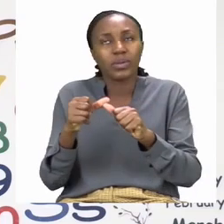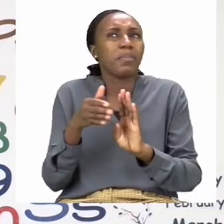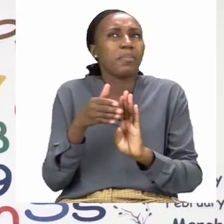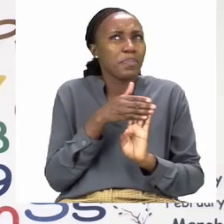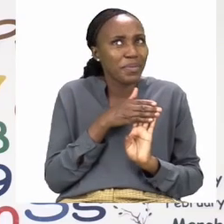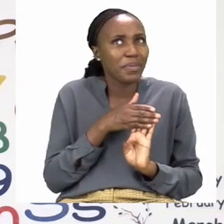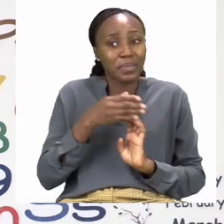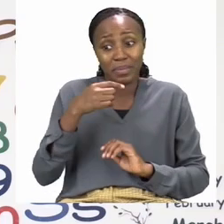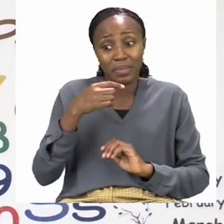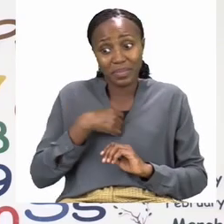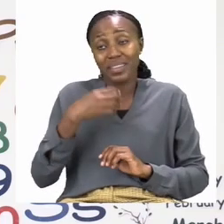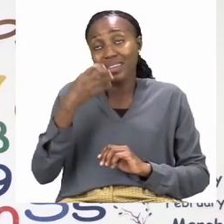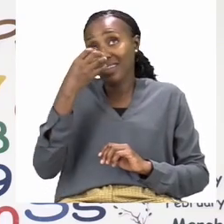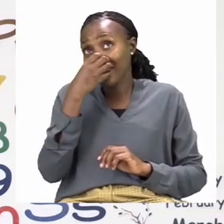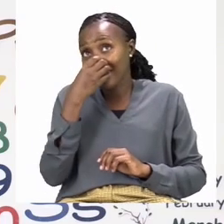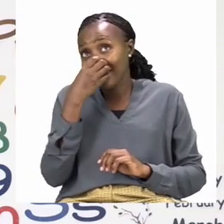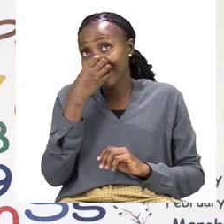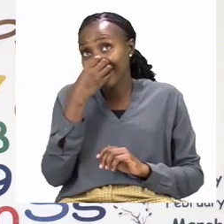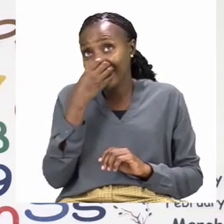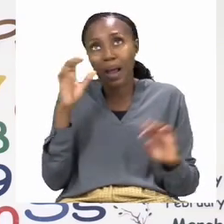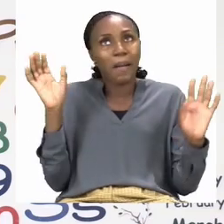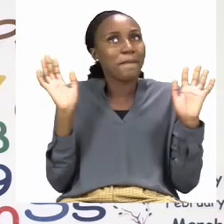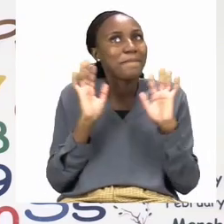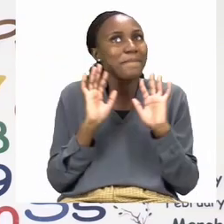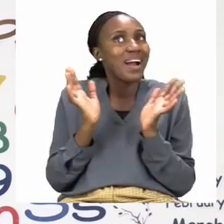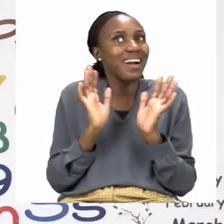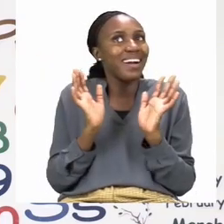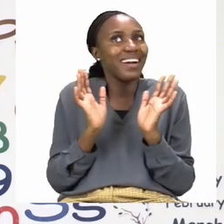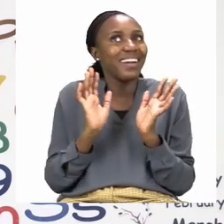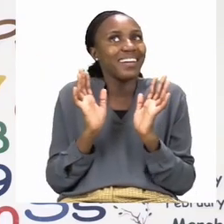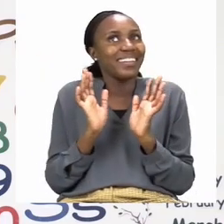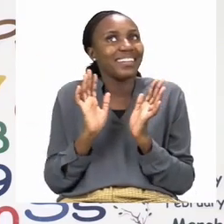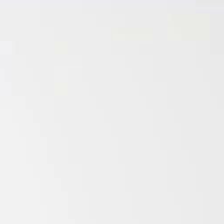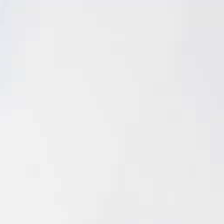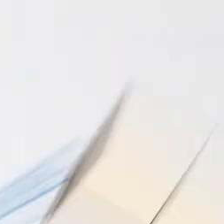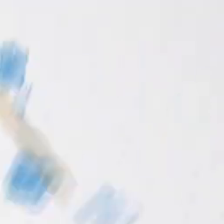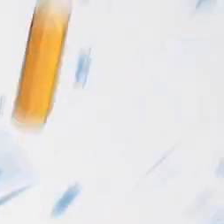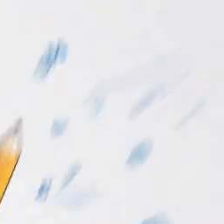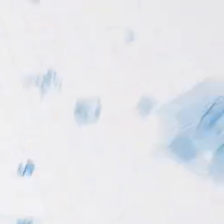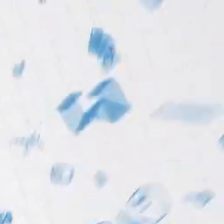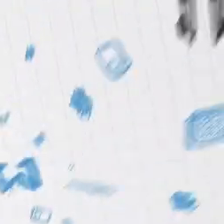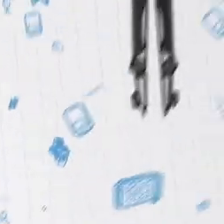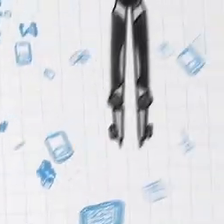from Zoshi and I, it's goodbye.